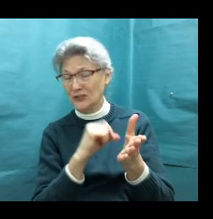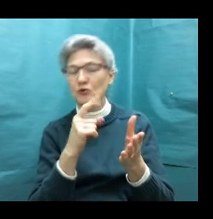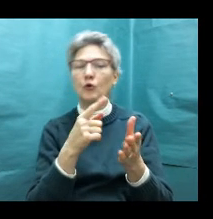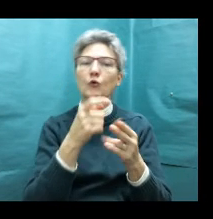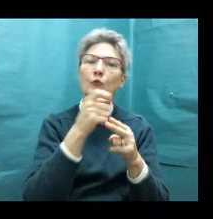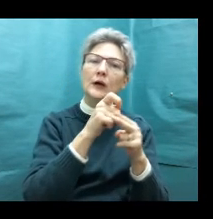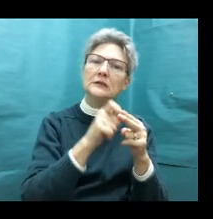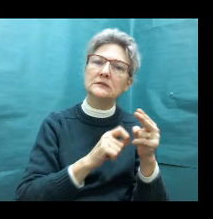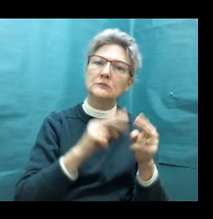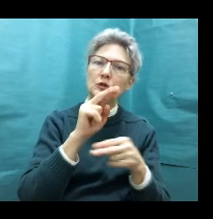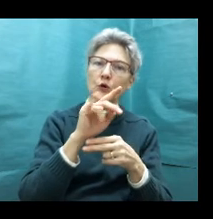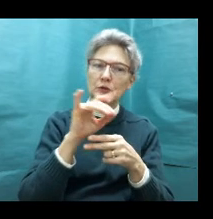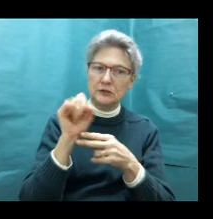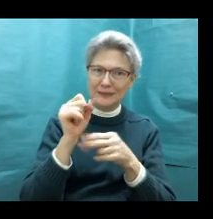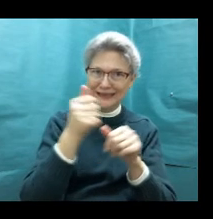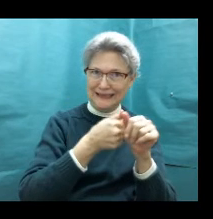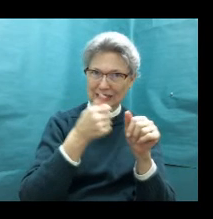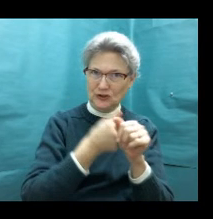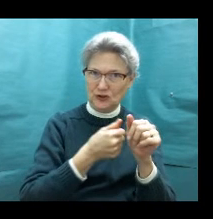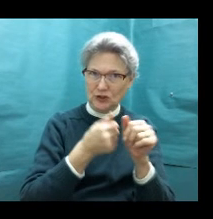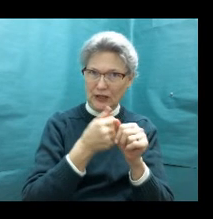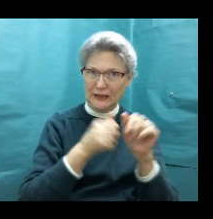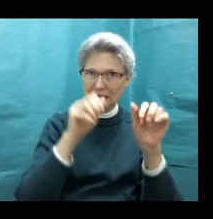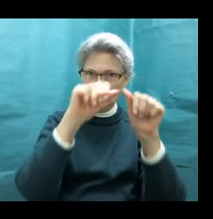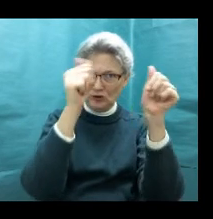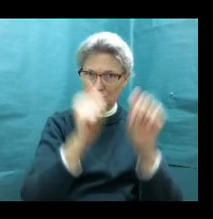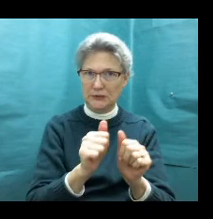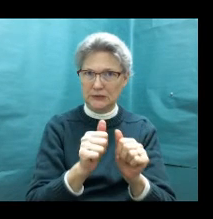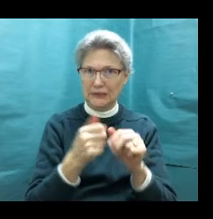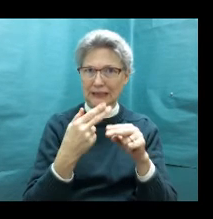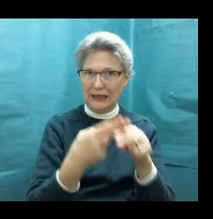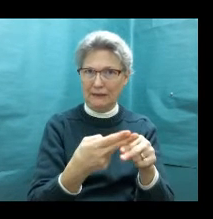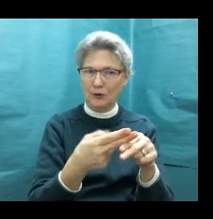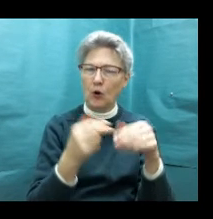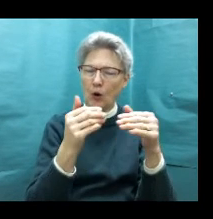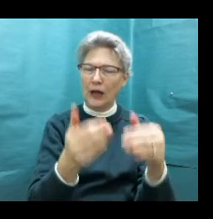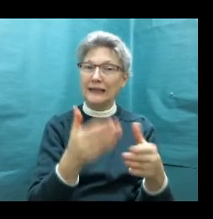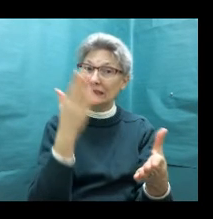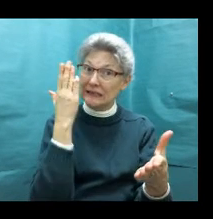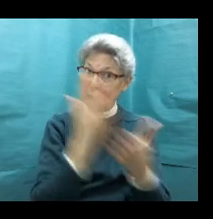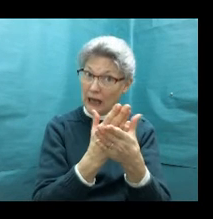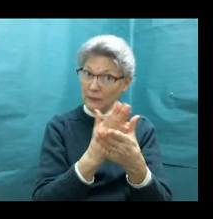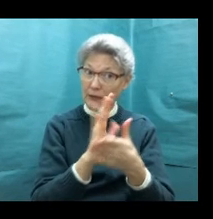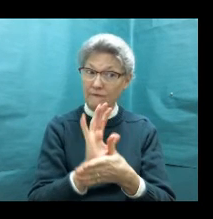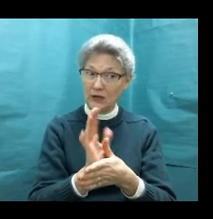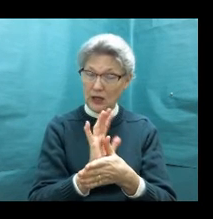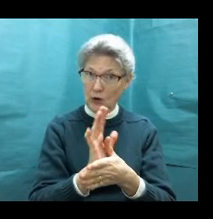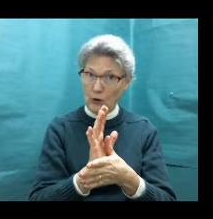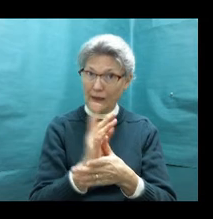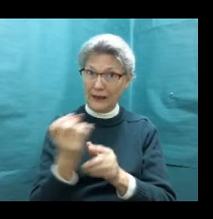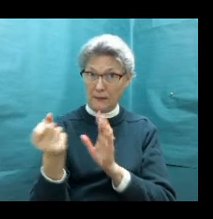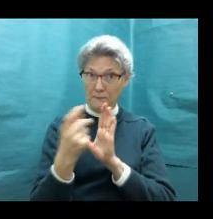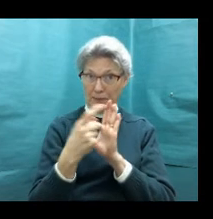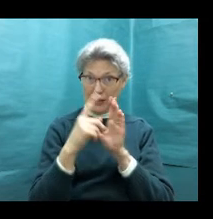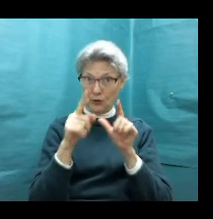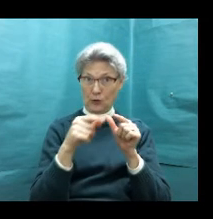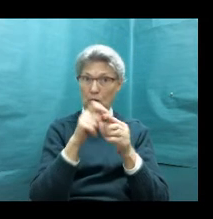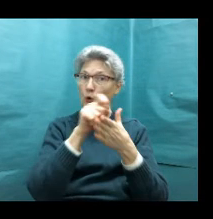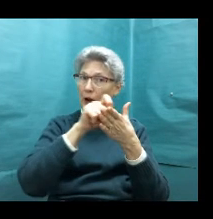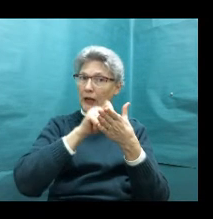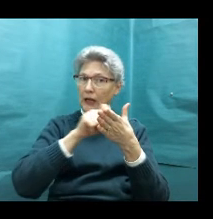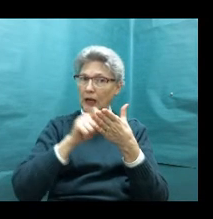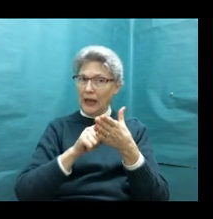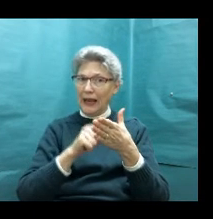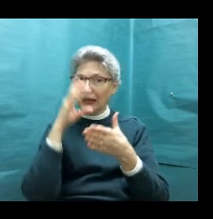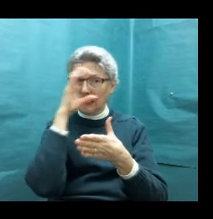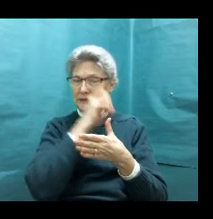notes about each of these common quadrilaterals. Go ahead and pause the video and then come back when you're ready so we can